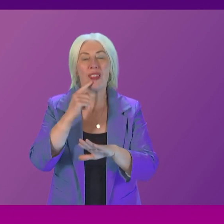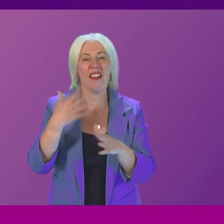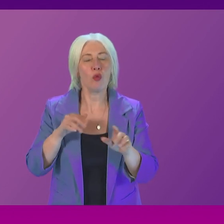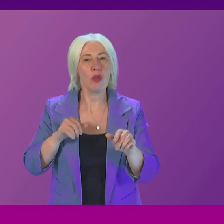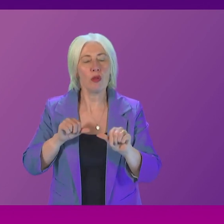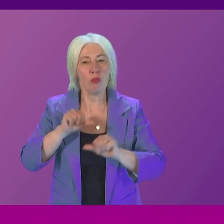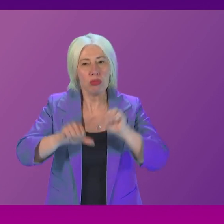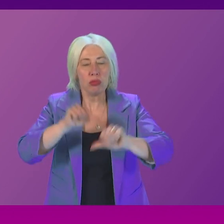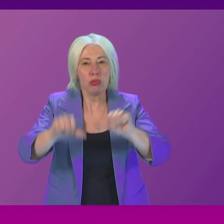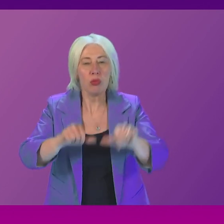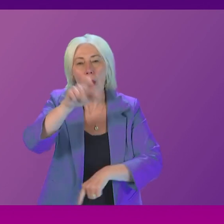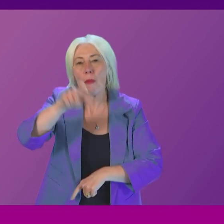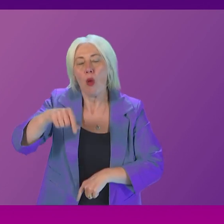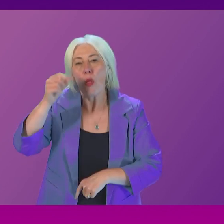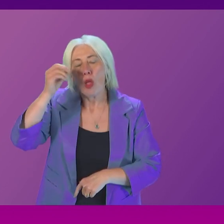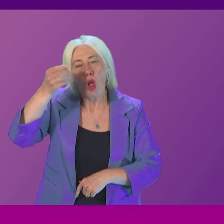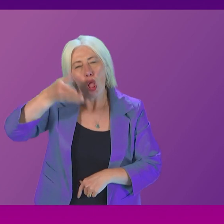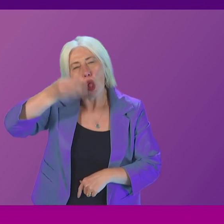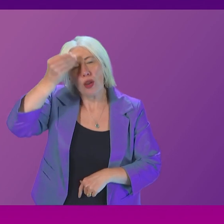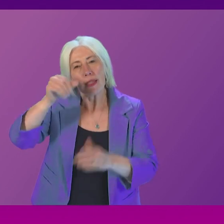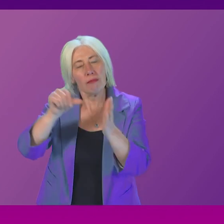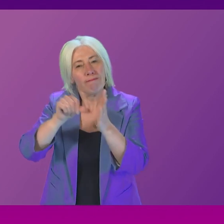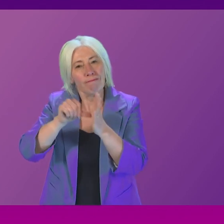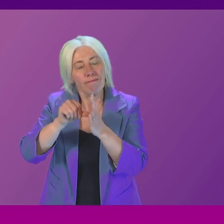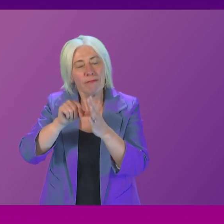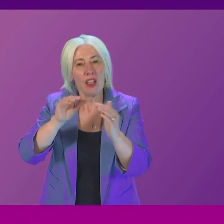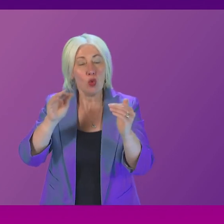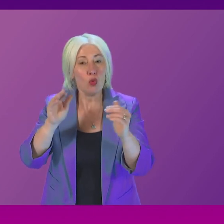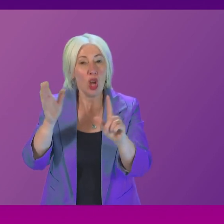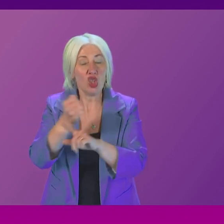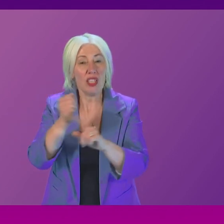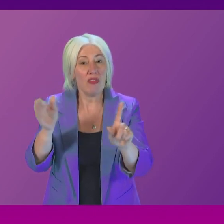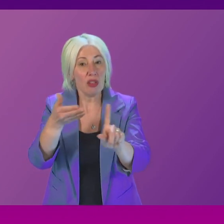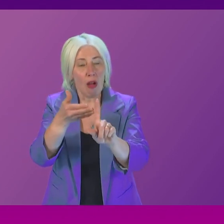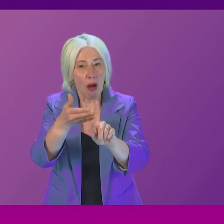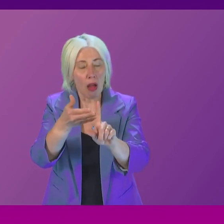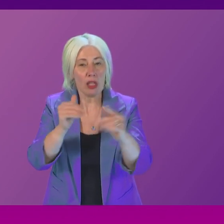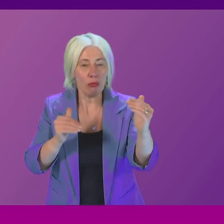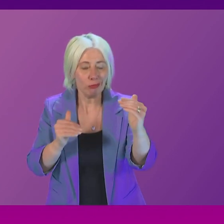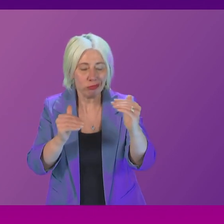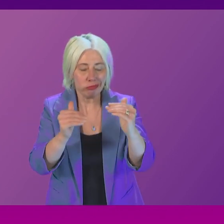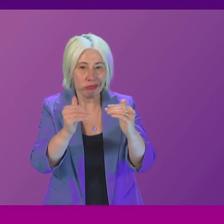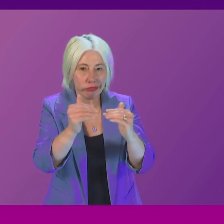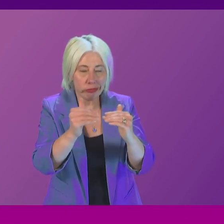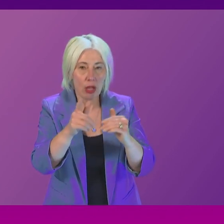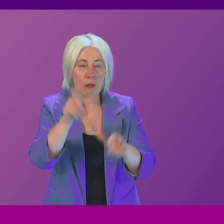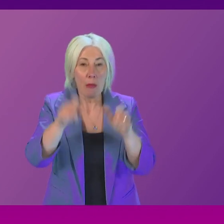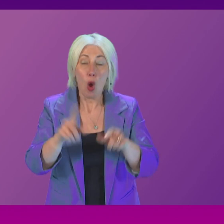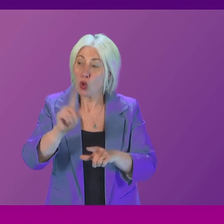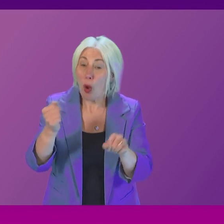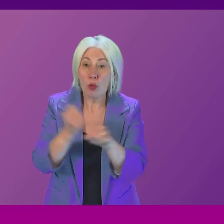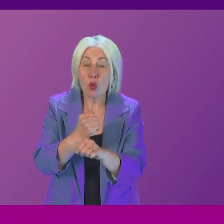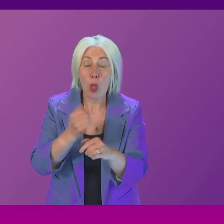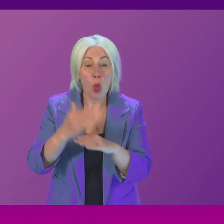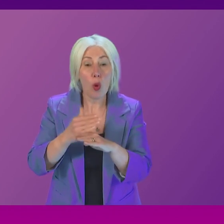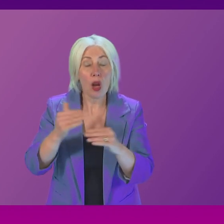people with learning disabilities, if the target was to be met. Could the First Minister give us an update on work that's been taken